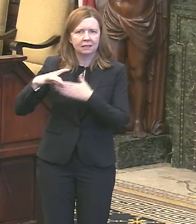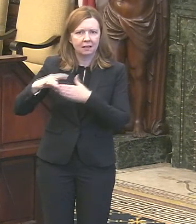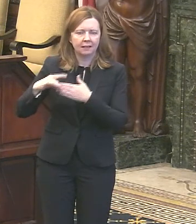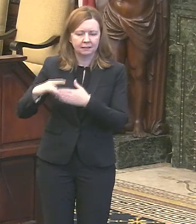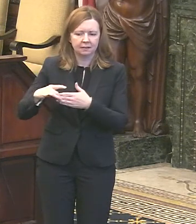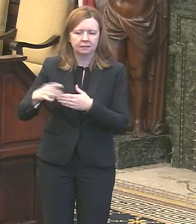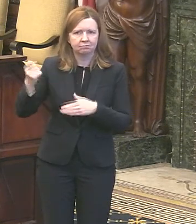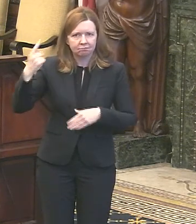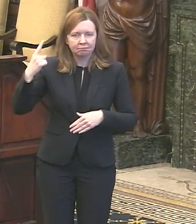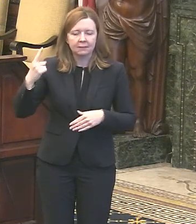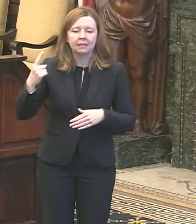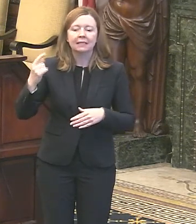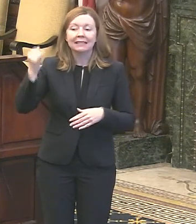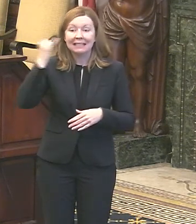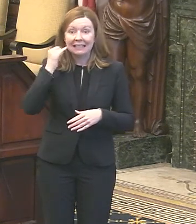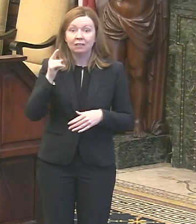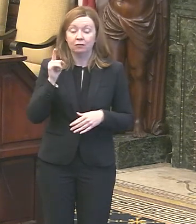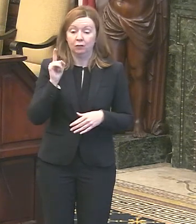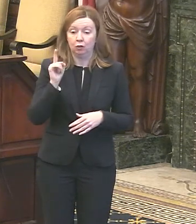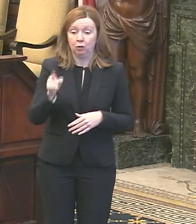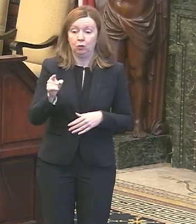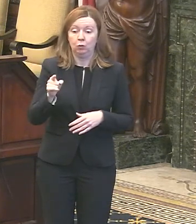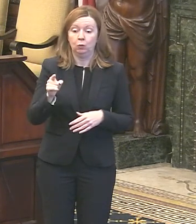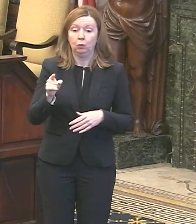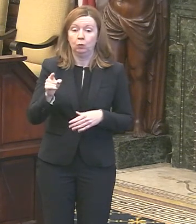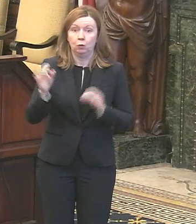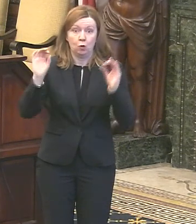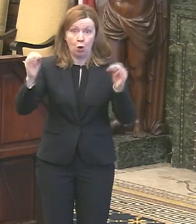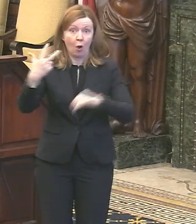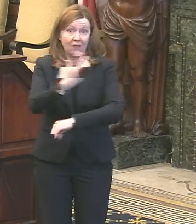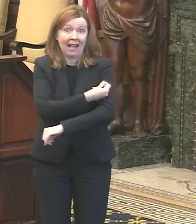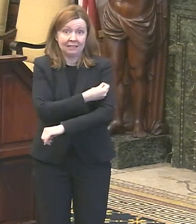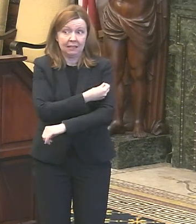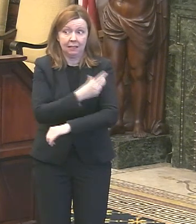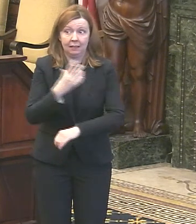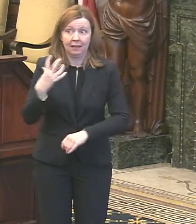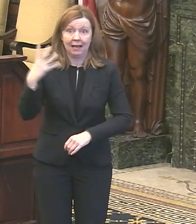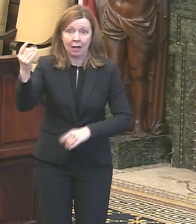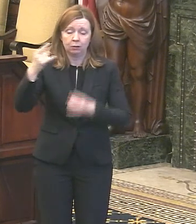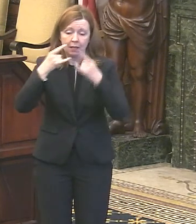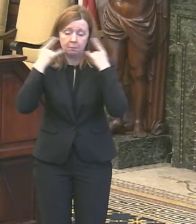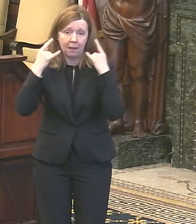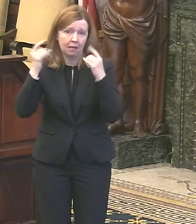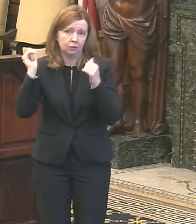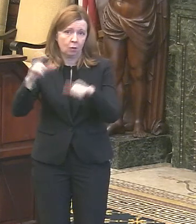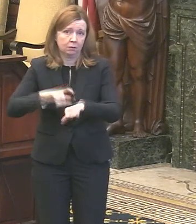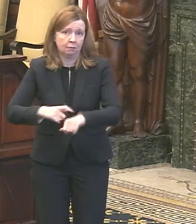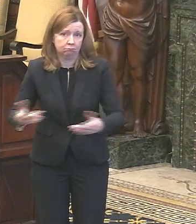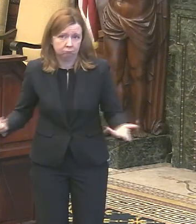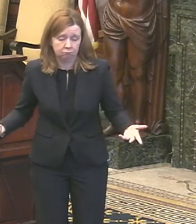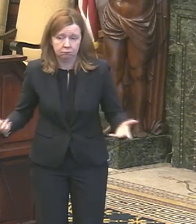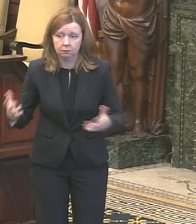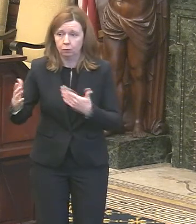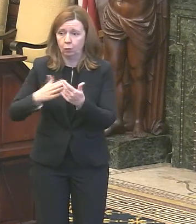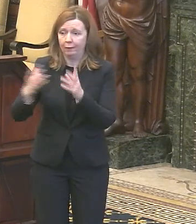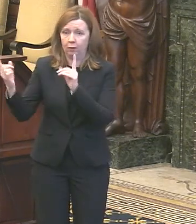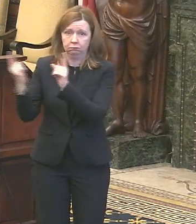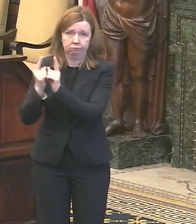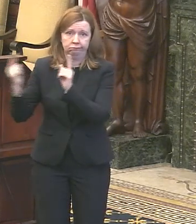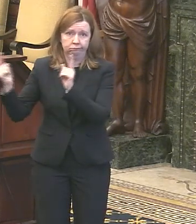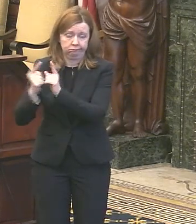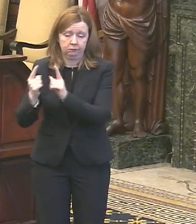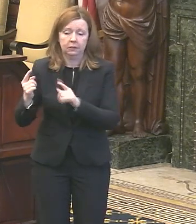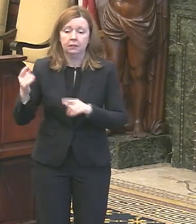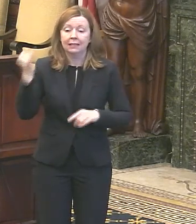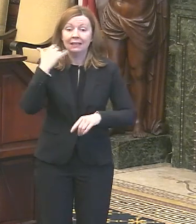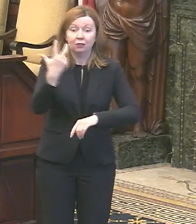people, if you're unvaccinated and you're outside, you should be wearing a mask when you're within 6 feet of anybody. If you're vaccinated,